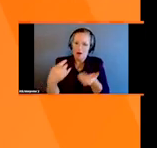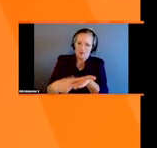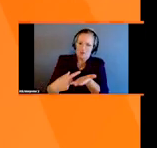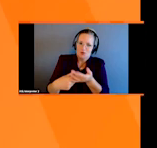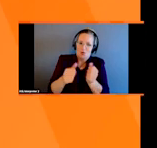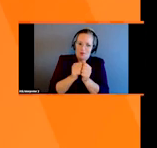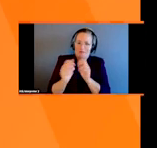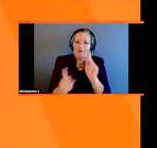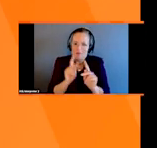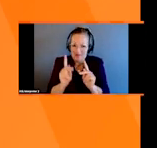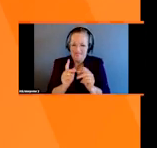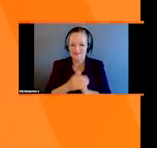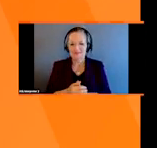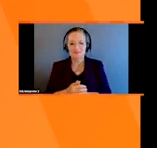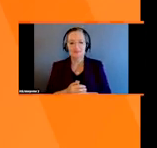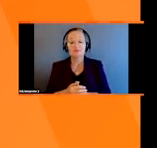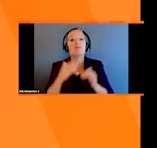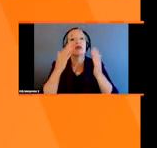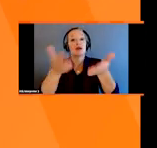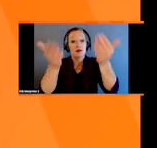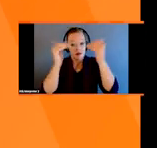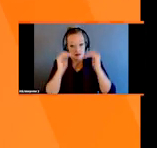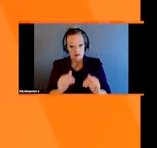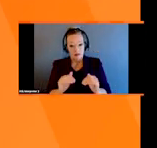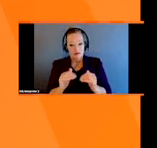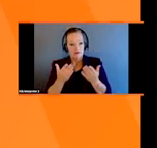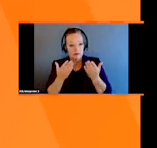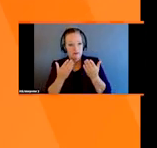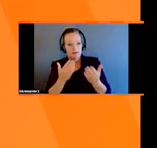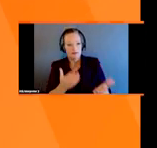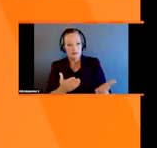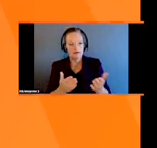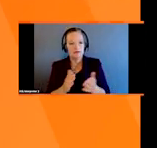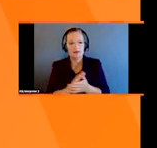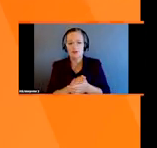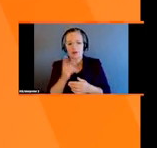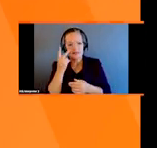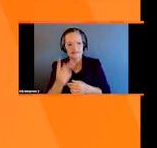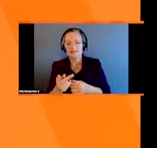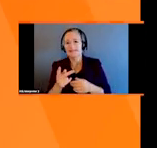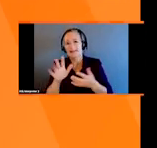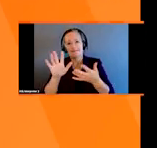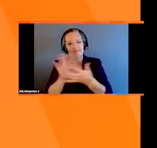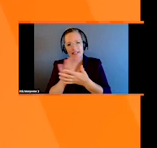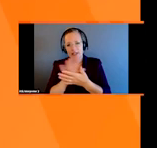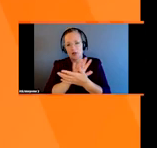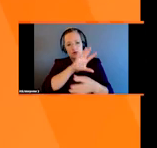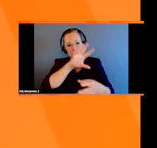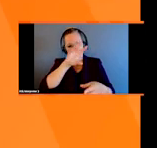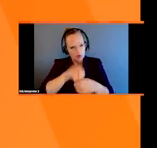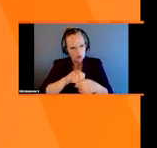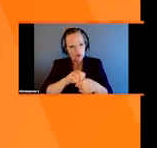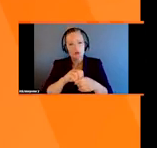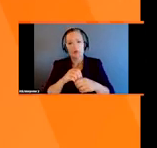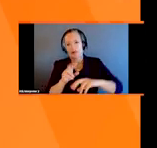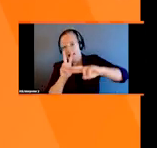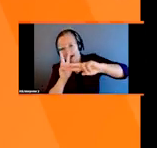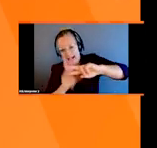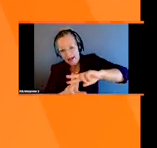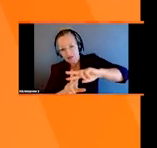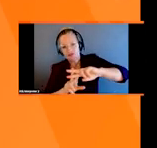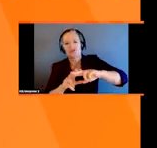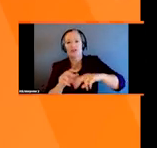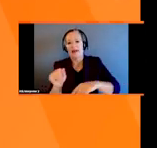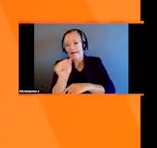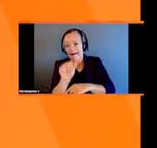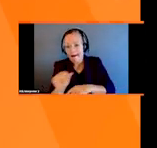post. Again, it comes with it comes with full features of every other platform. The mentions, the @, the hashtags, all of the flavor